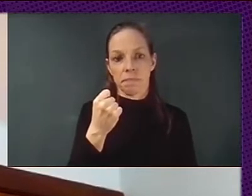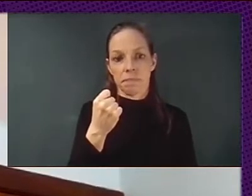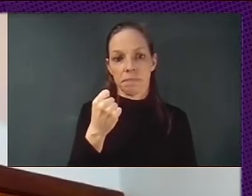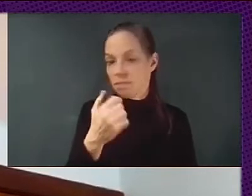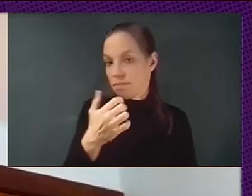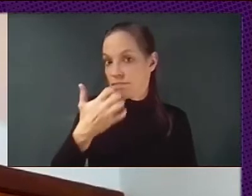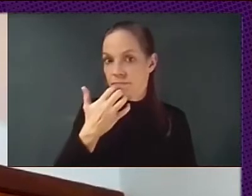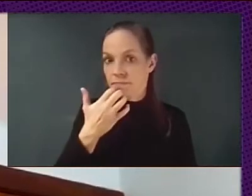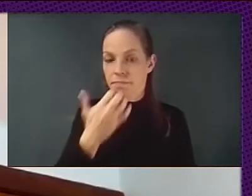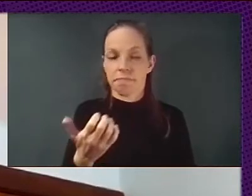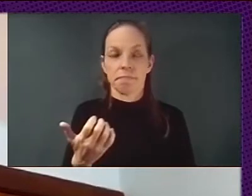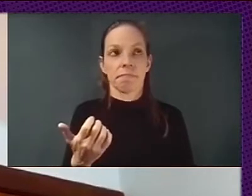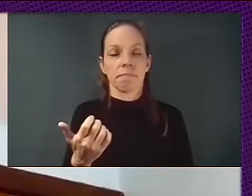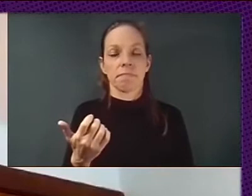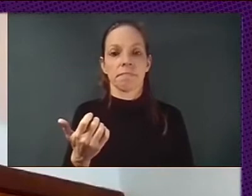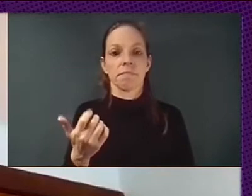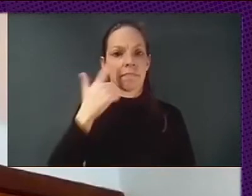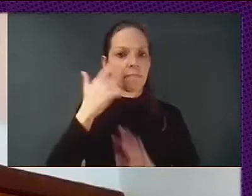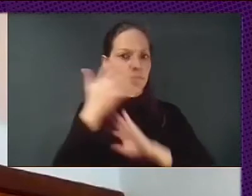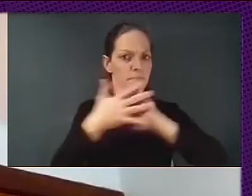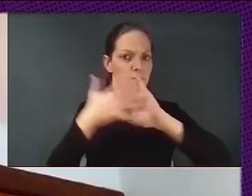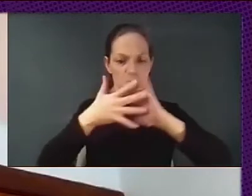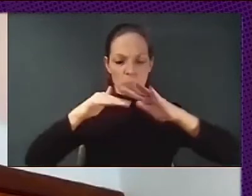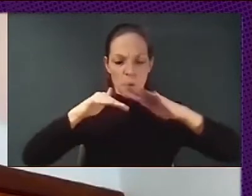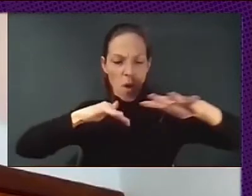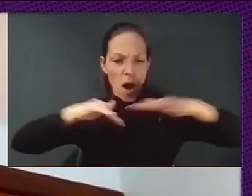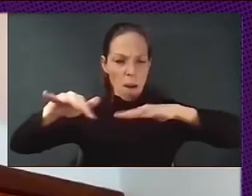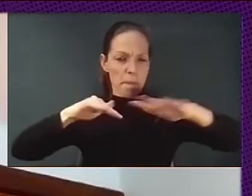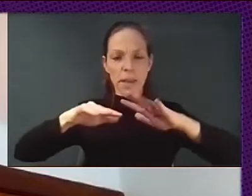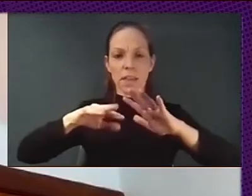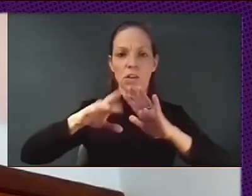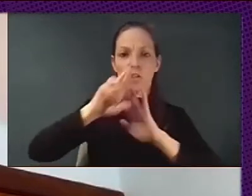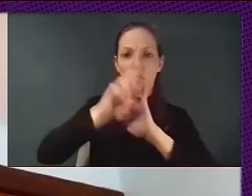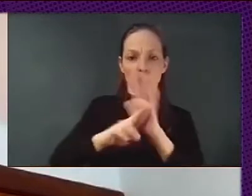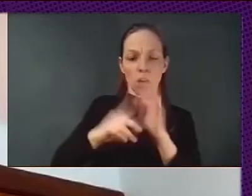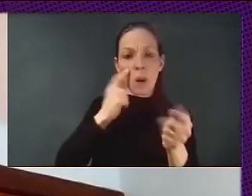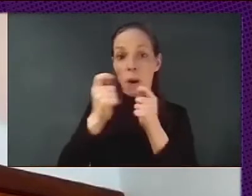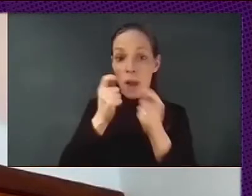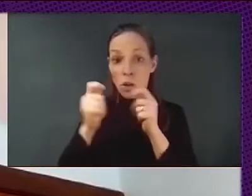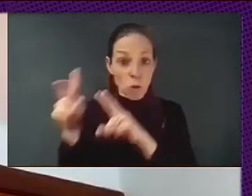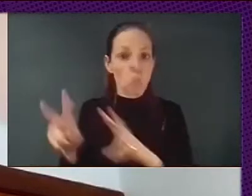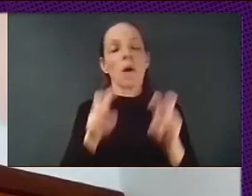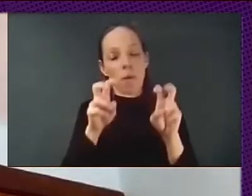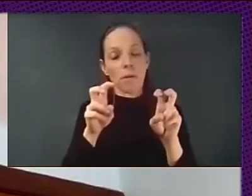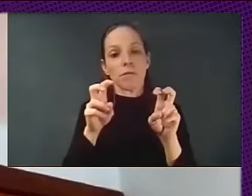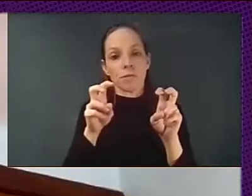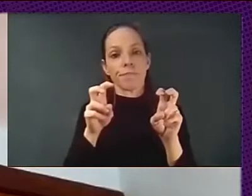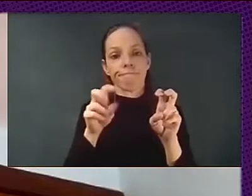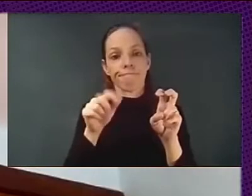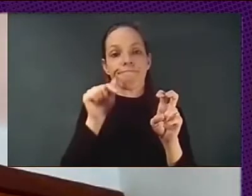regulation. And so the issue here with regulation is that